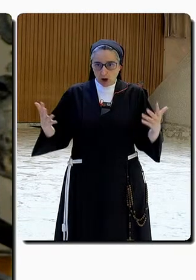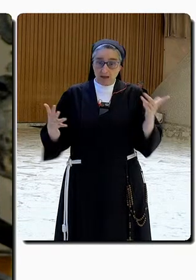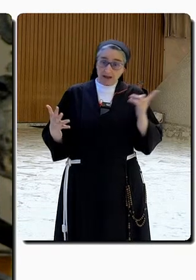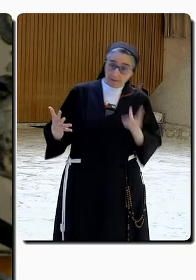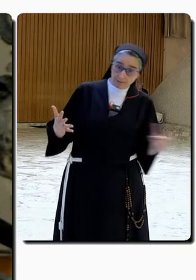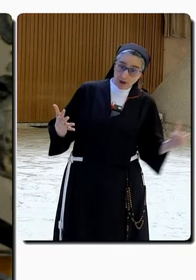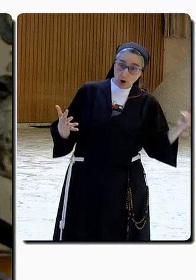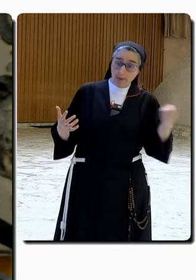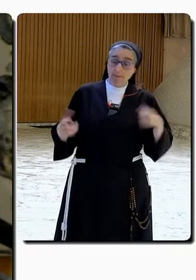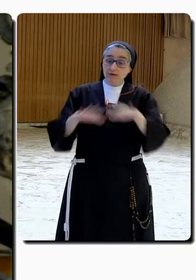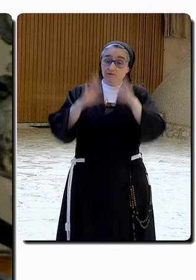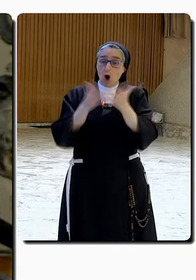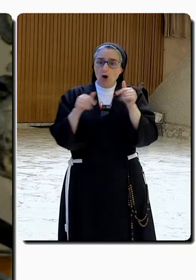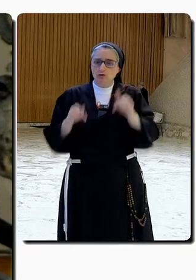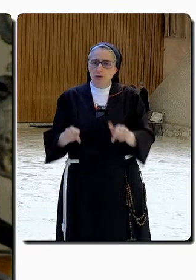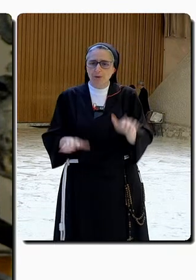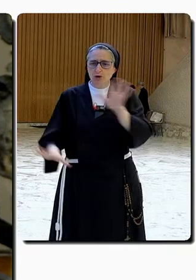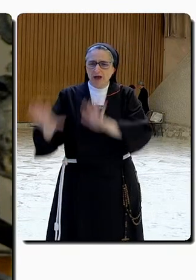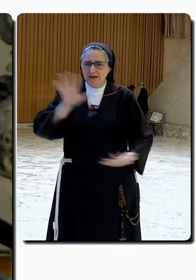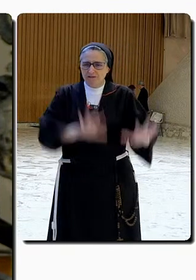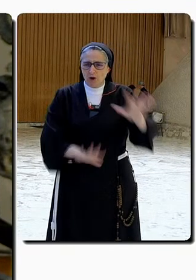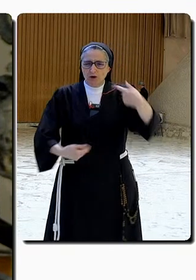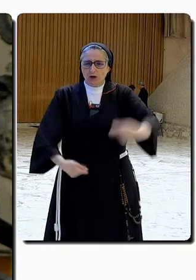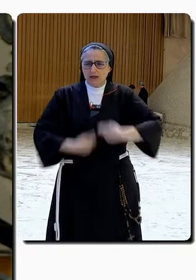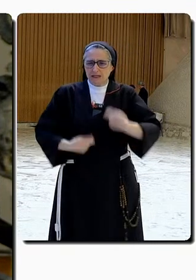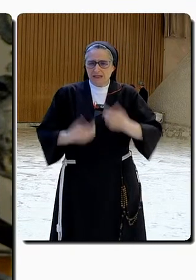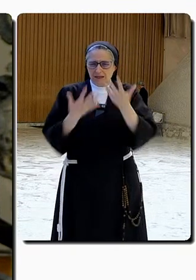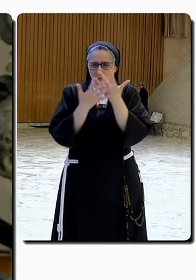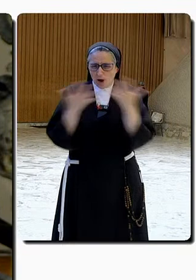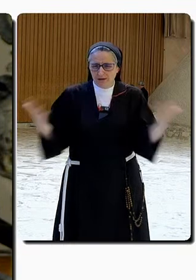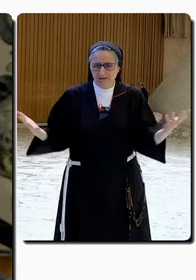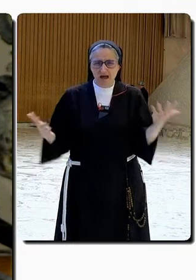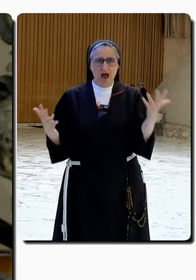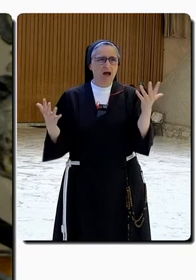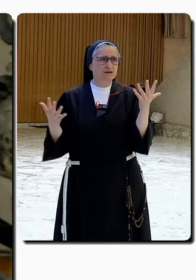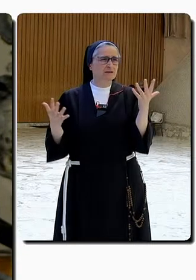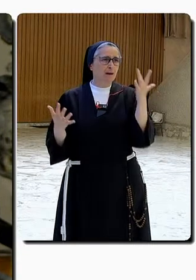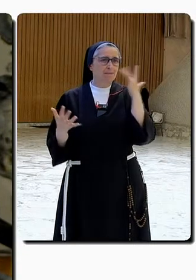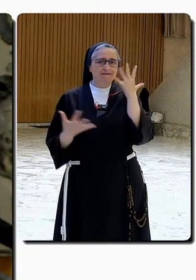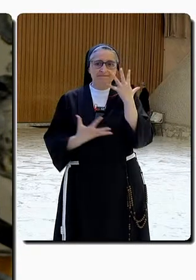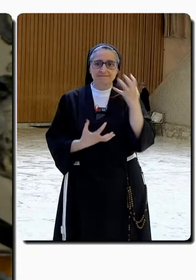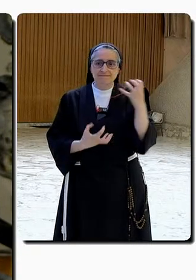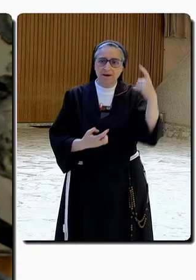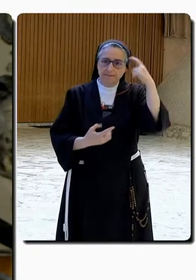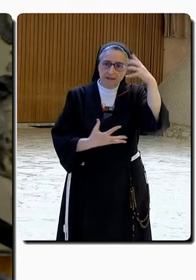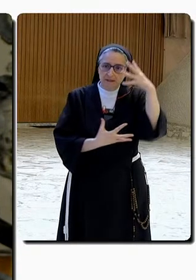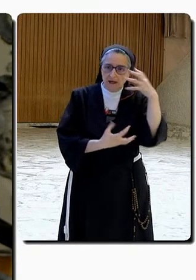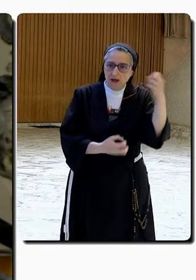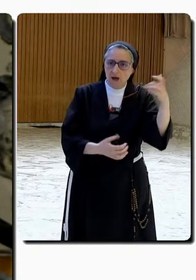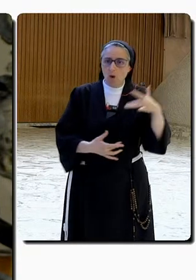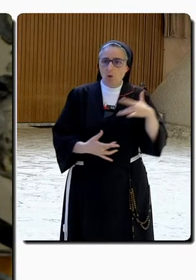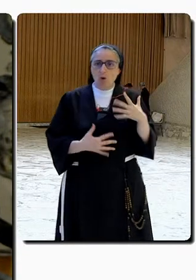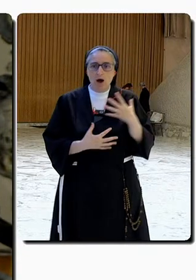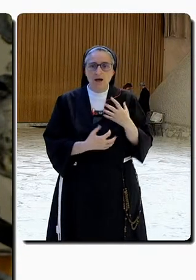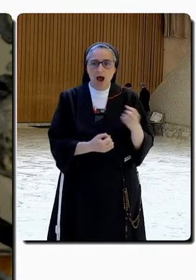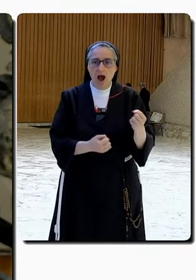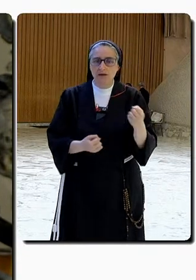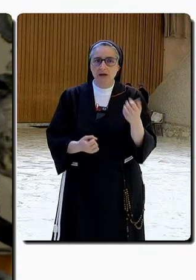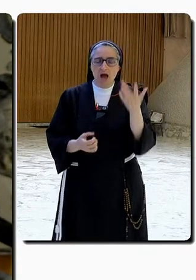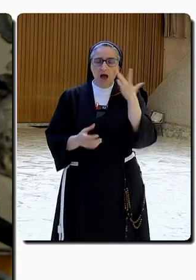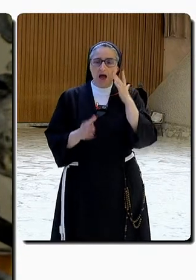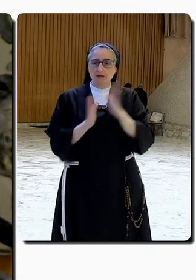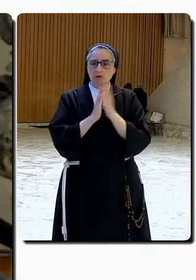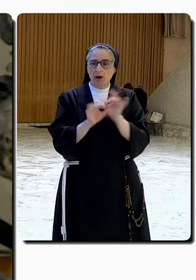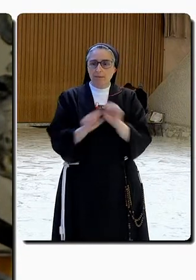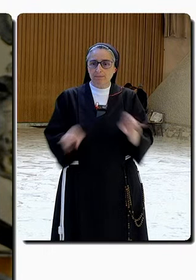information and so many temptations attract people's minds and feelings. When we were first asked to